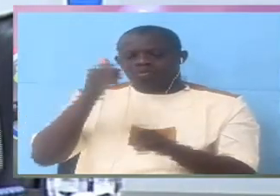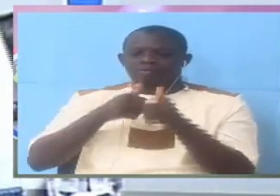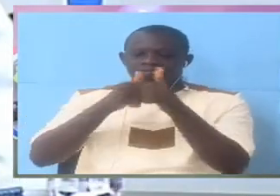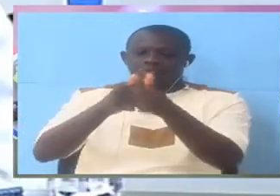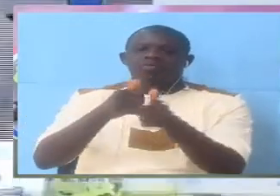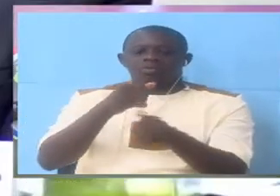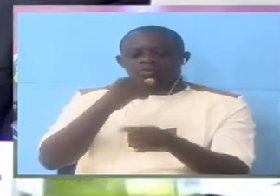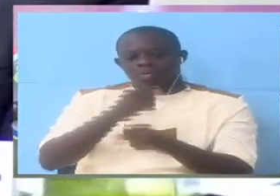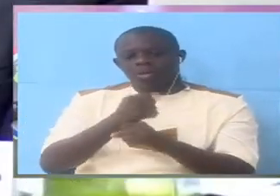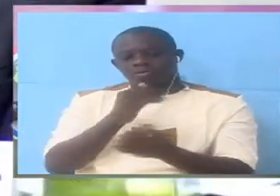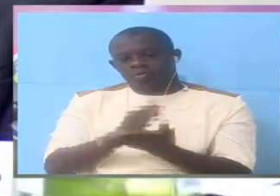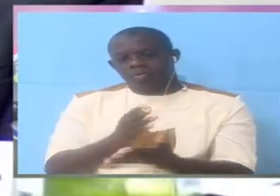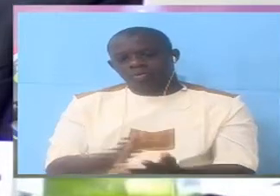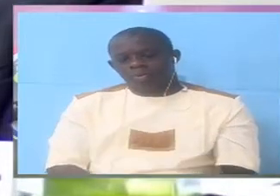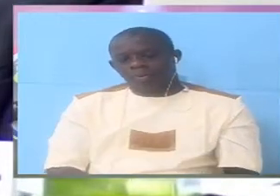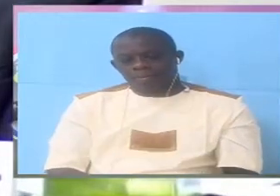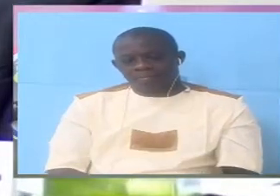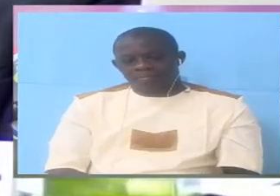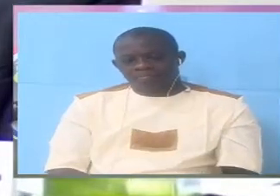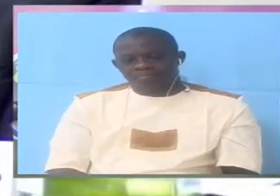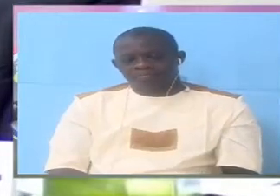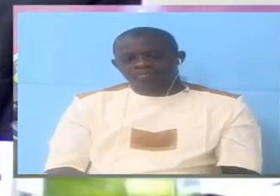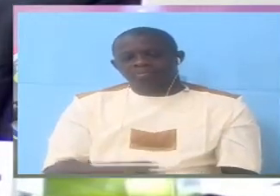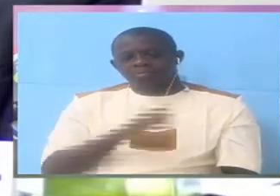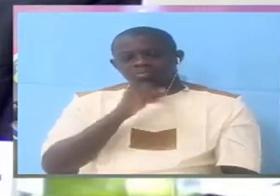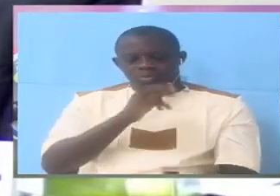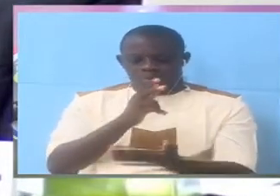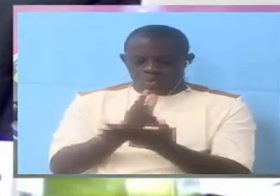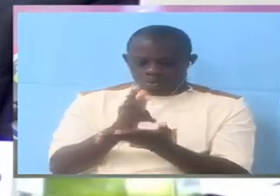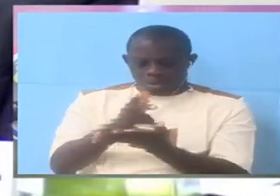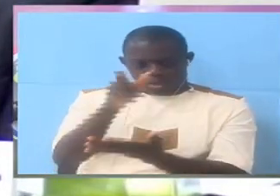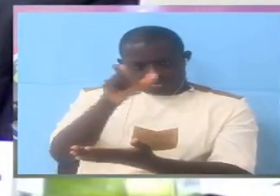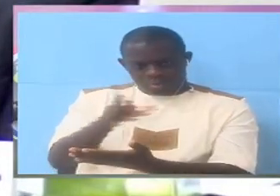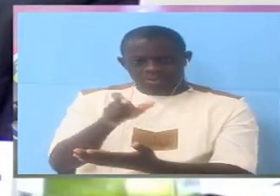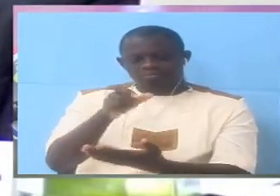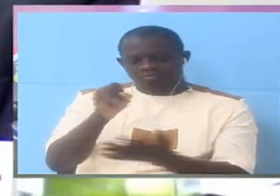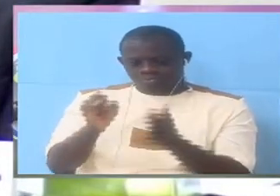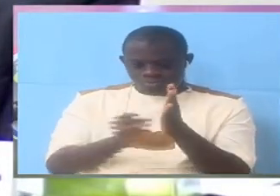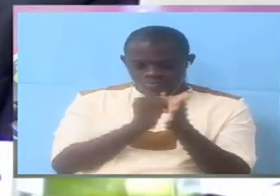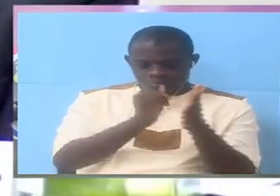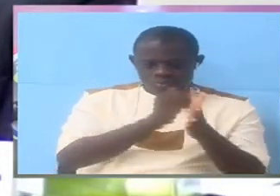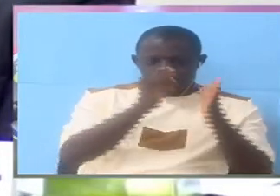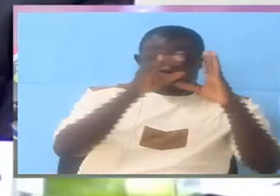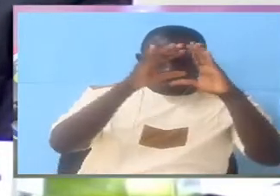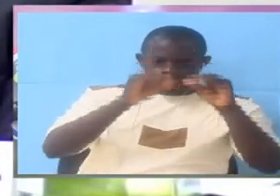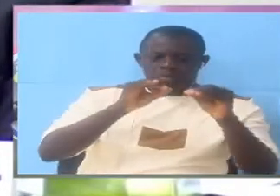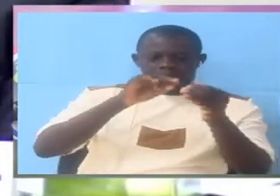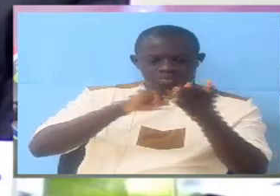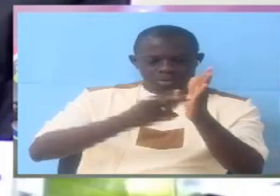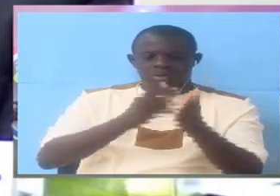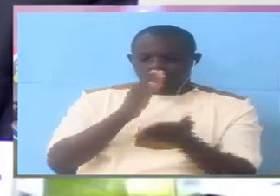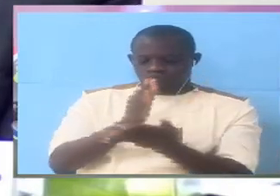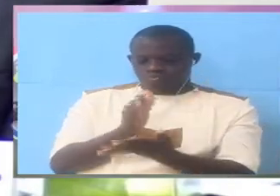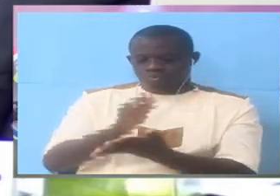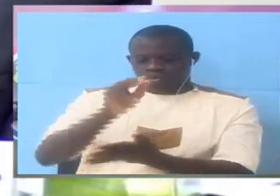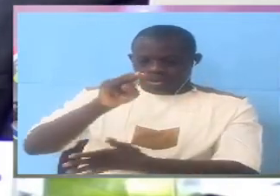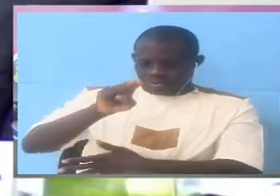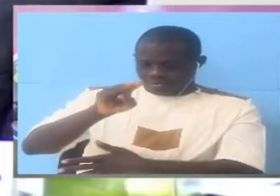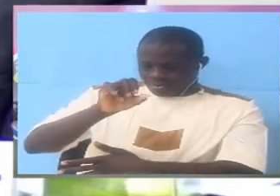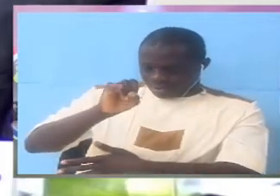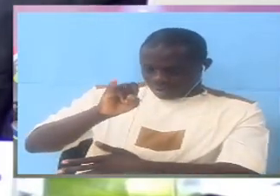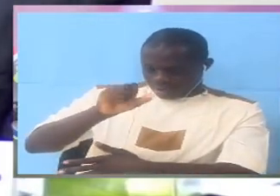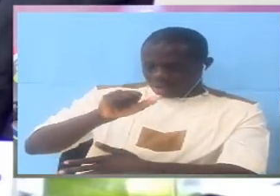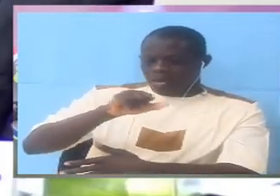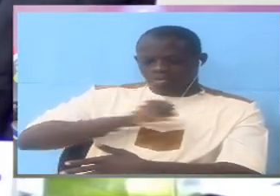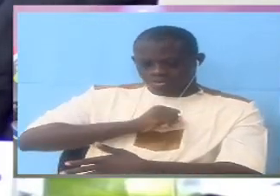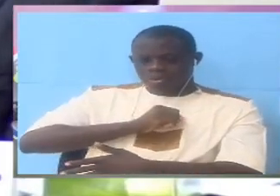Witness, the investigations unit was the investigative arm of the NIA. The various units,